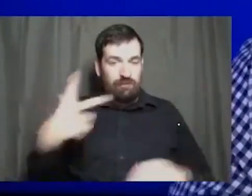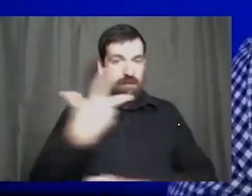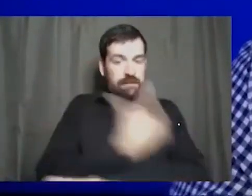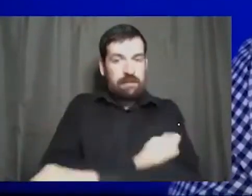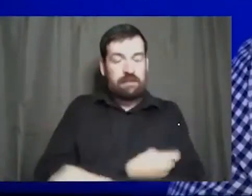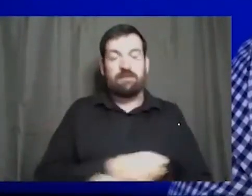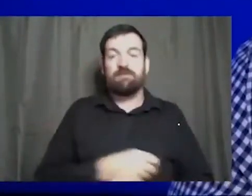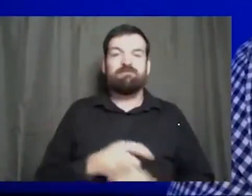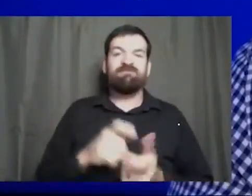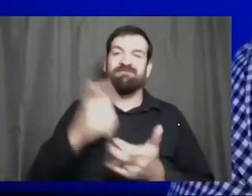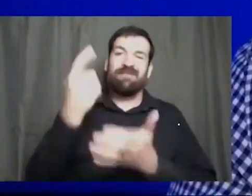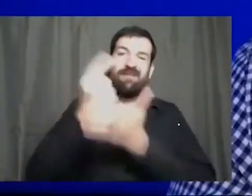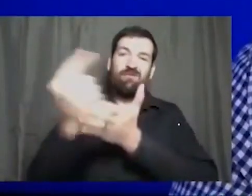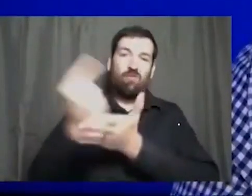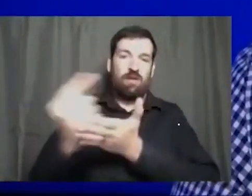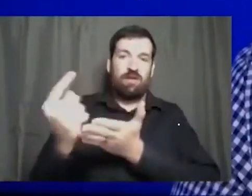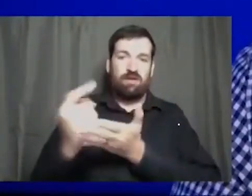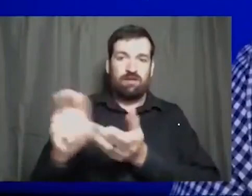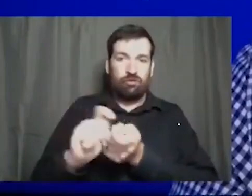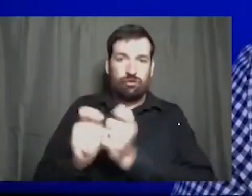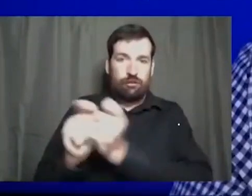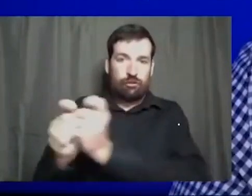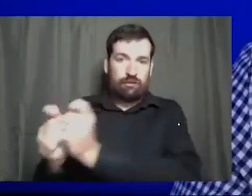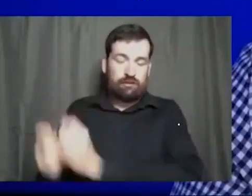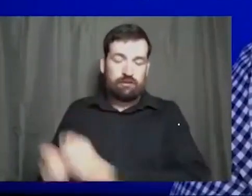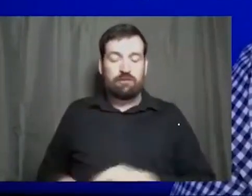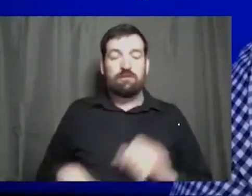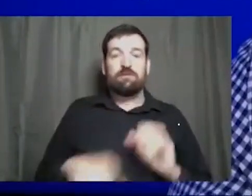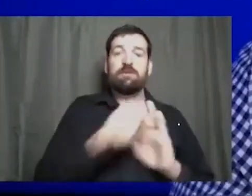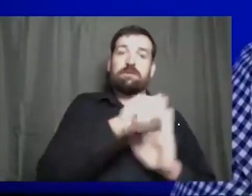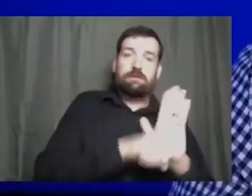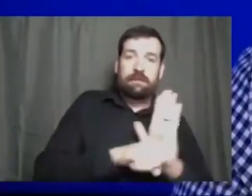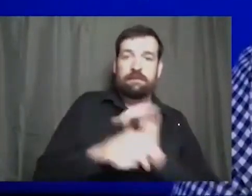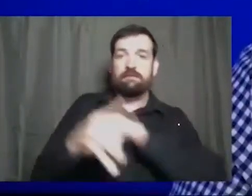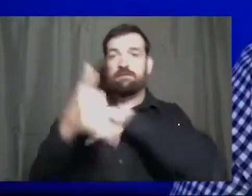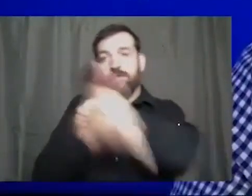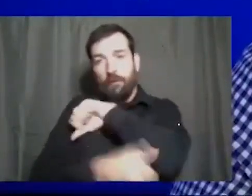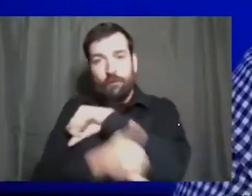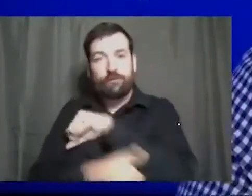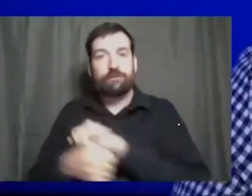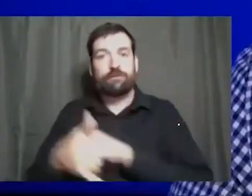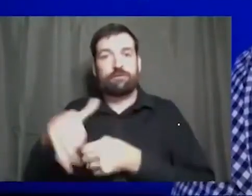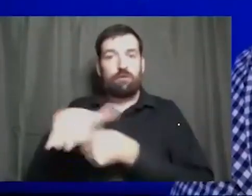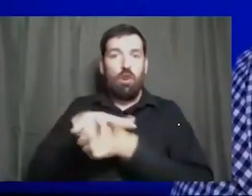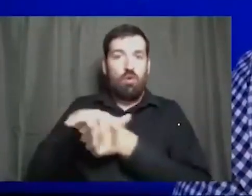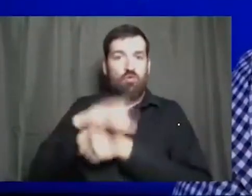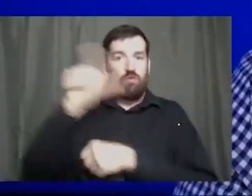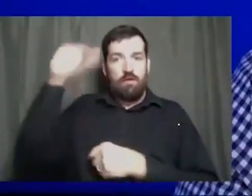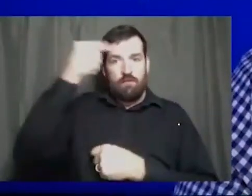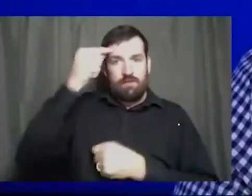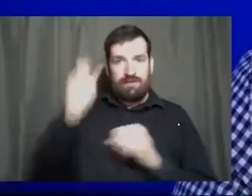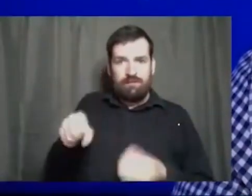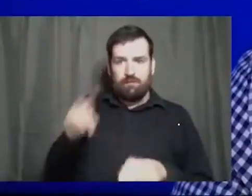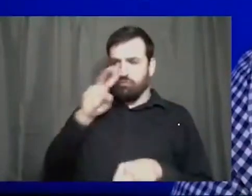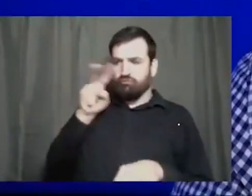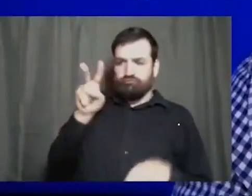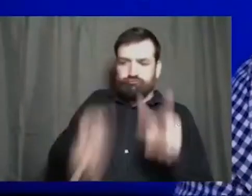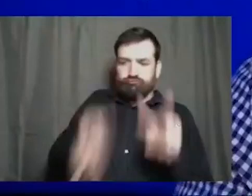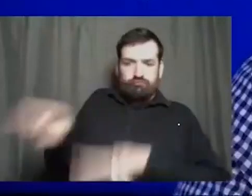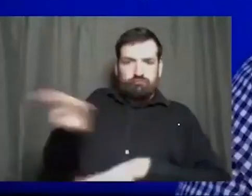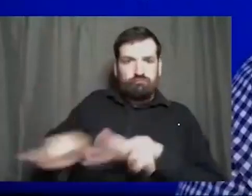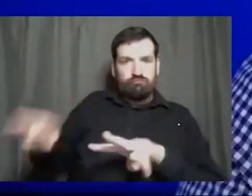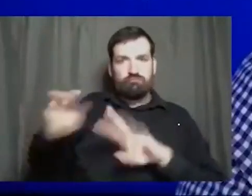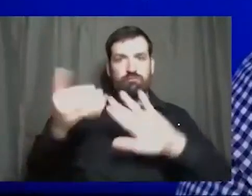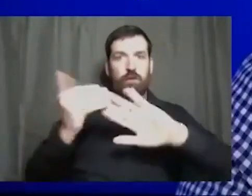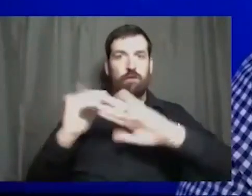that states and counties, local governments are going to have to take a hard look at their community numbers and